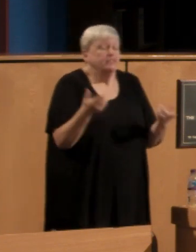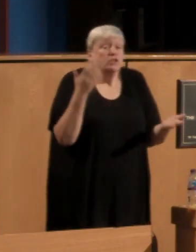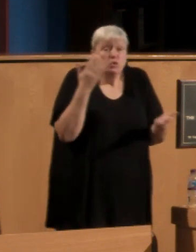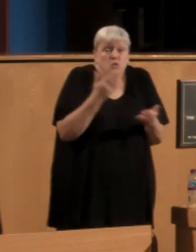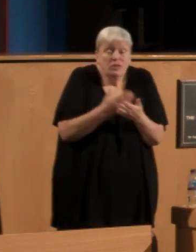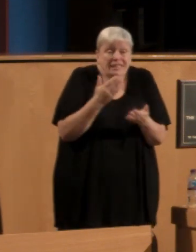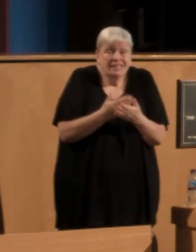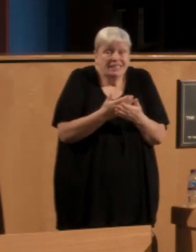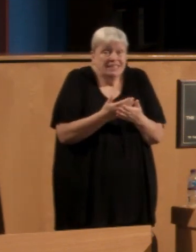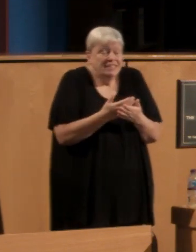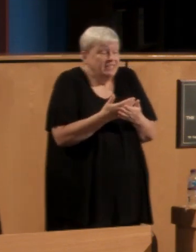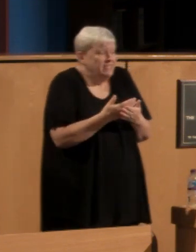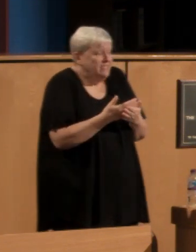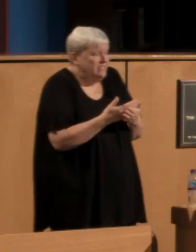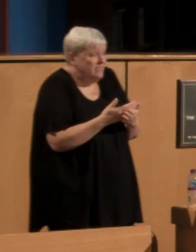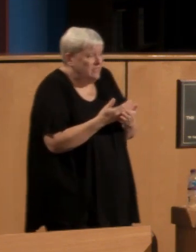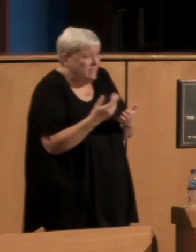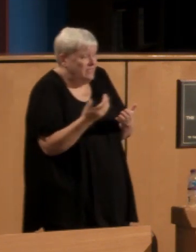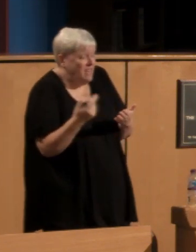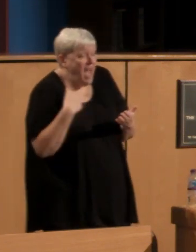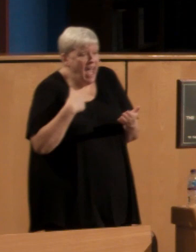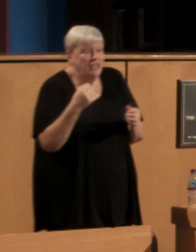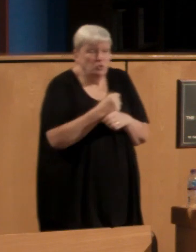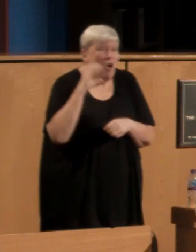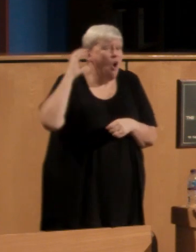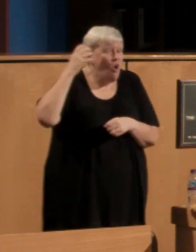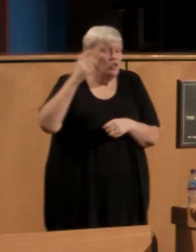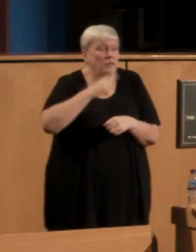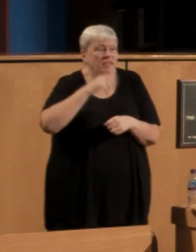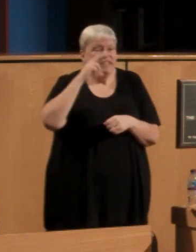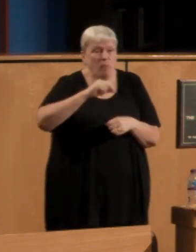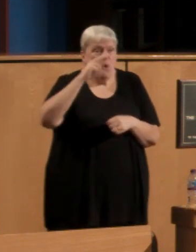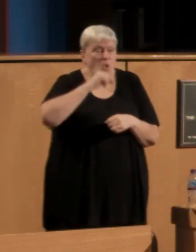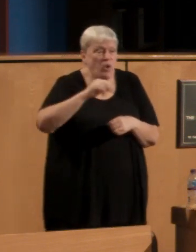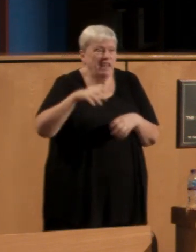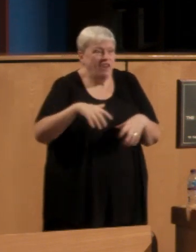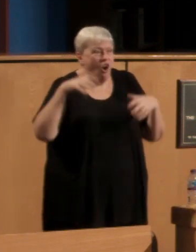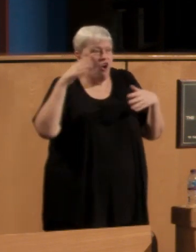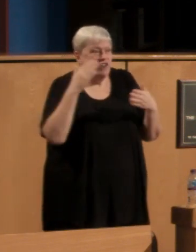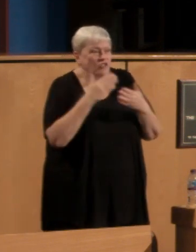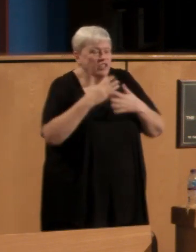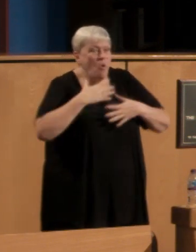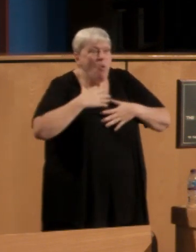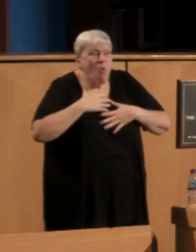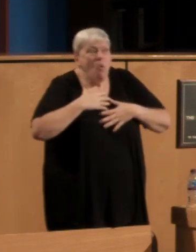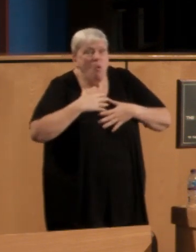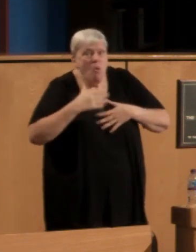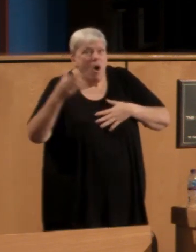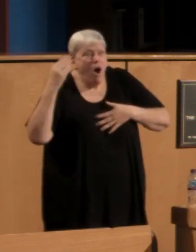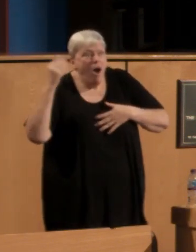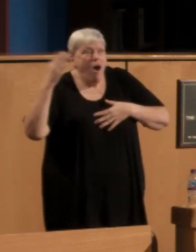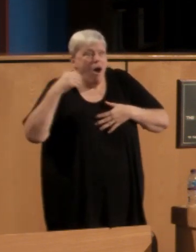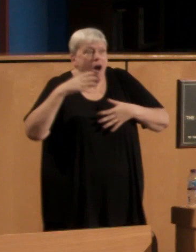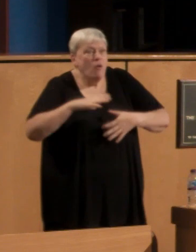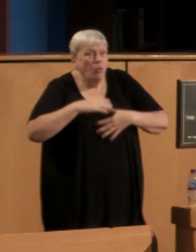I find one of the reasons I did it in audio is because I find a spoken horror story really gets me.